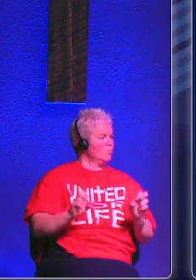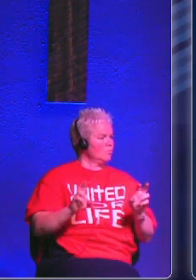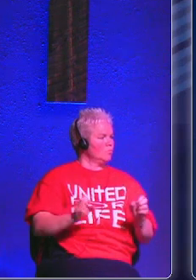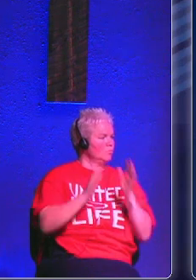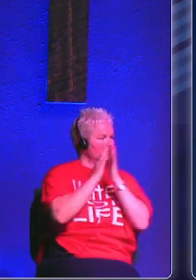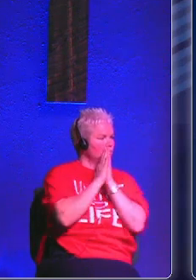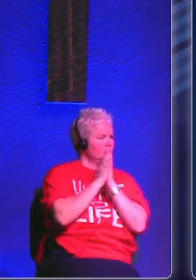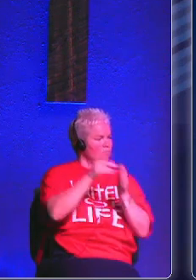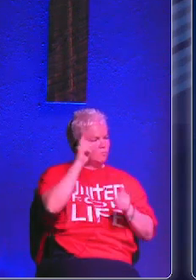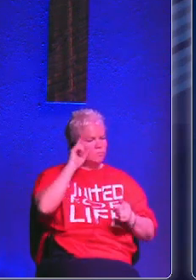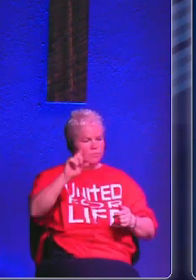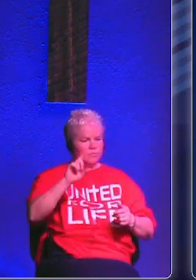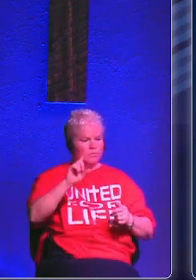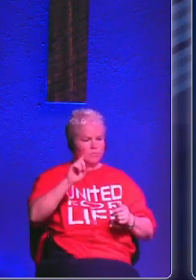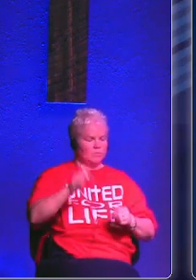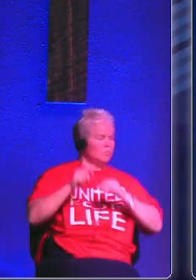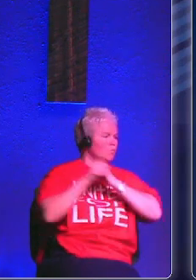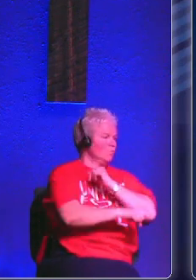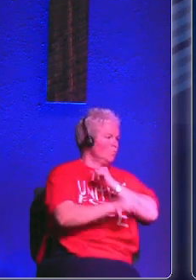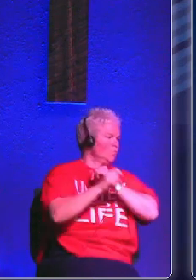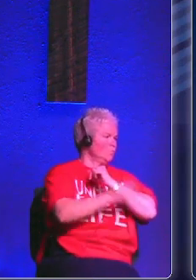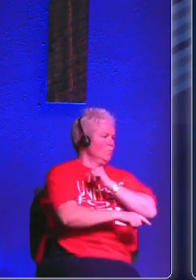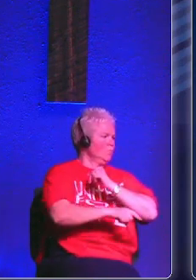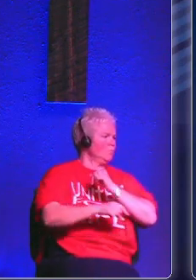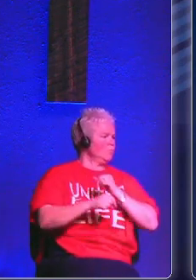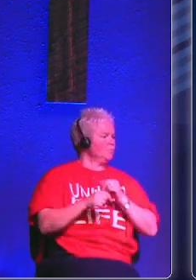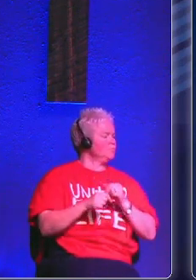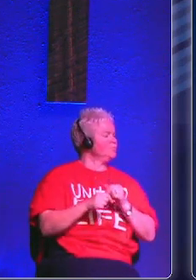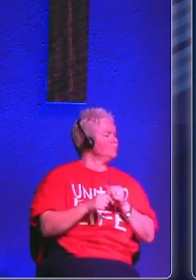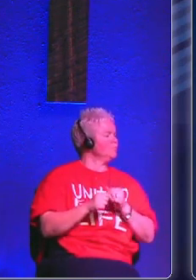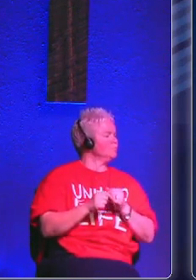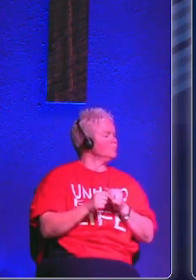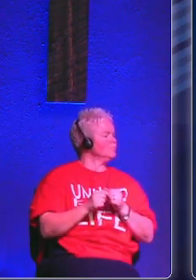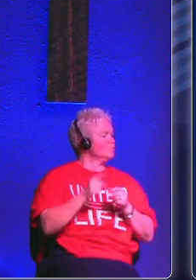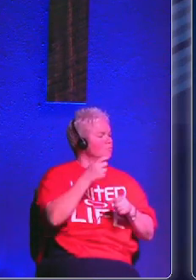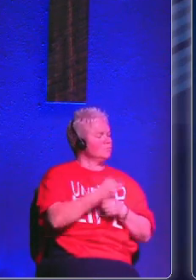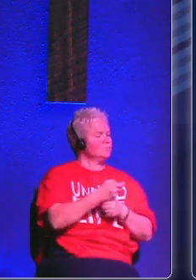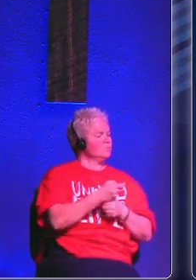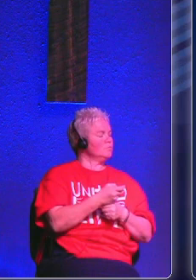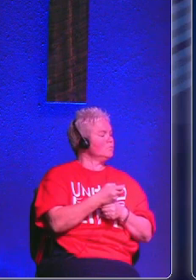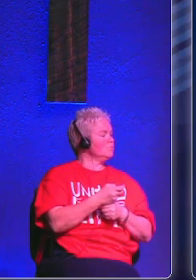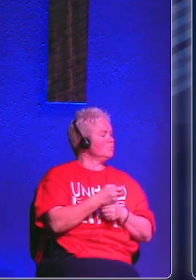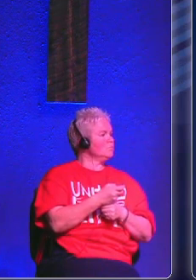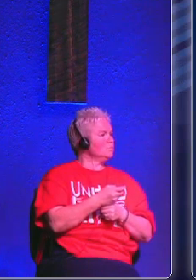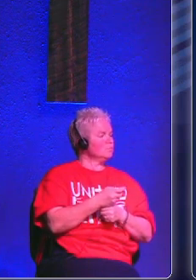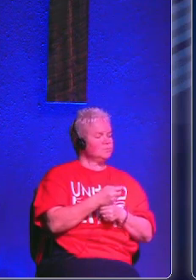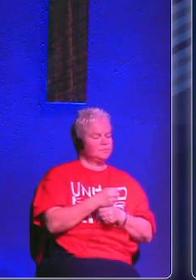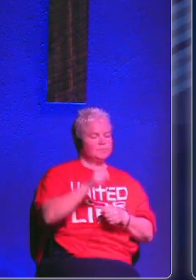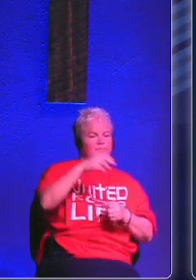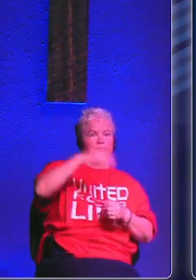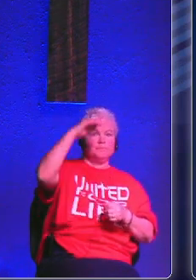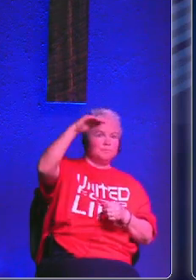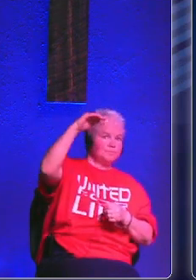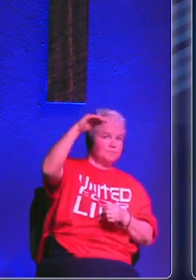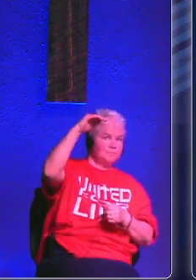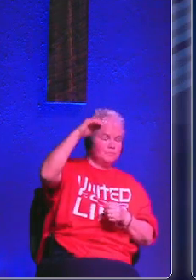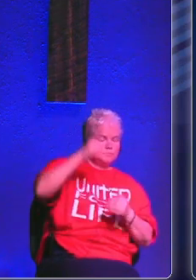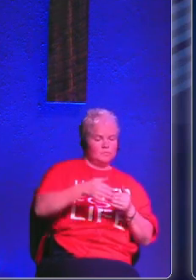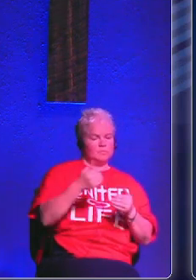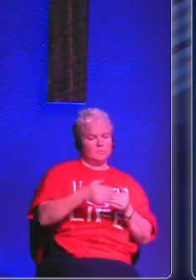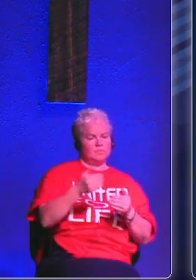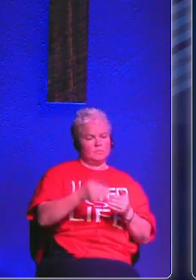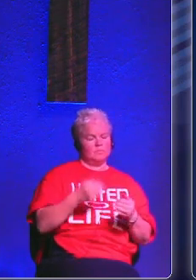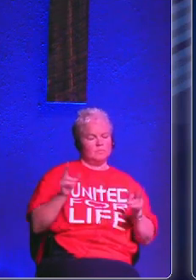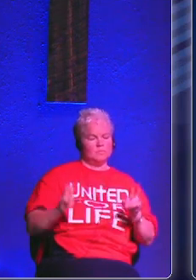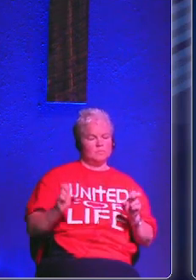yeah, I'm going to put that one right at the top of my list because I like to do the easy stuff first and get to the hard stuff later. So I'm going to put this one at the top because it's easy